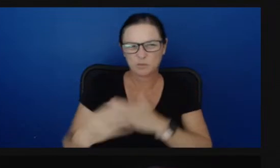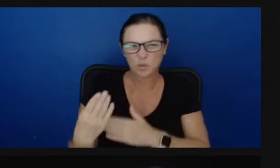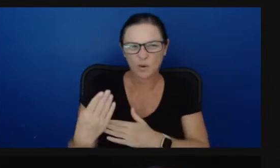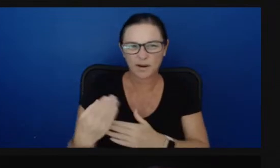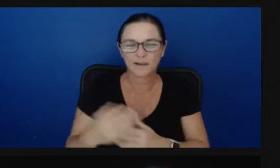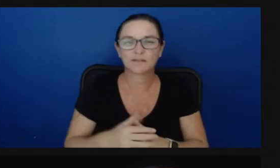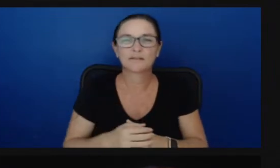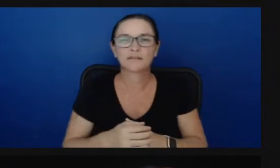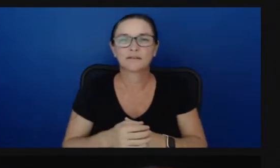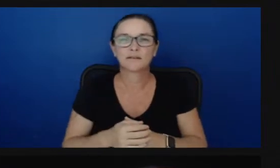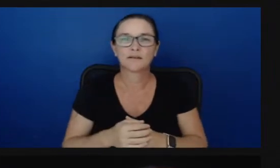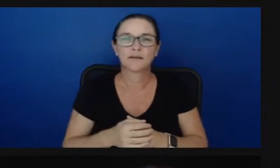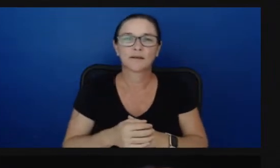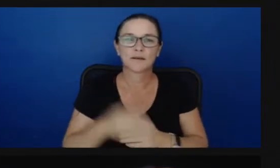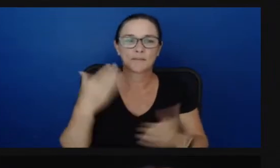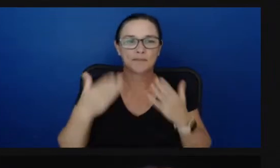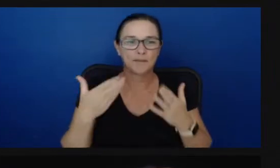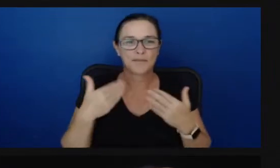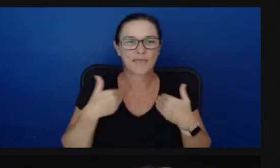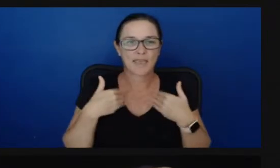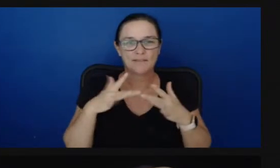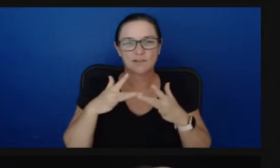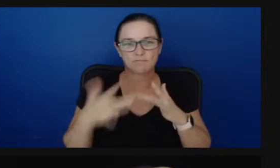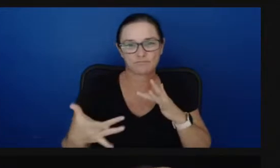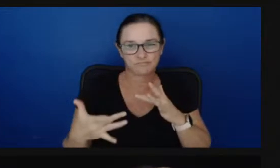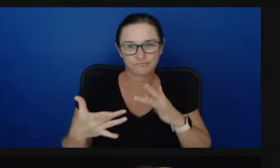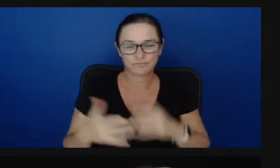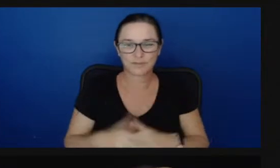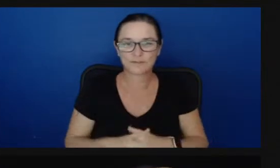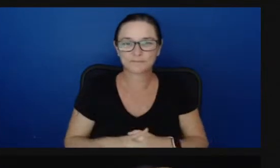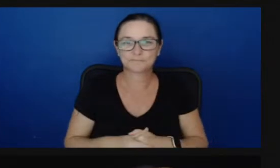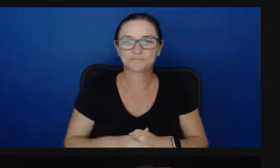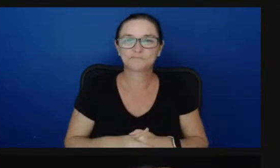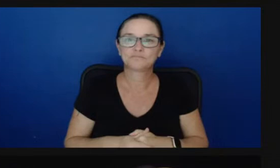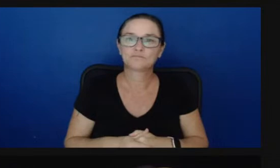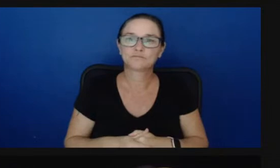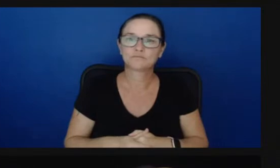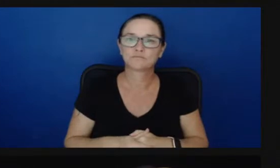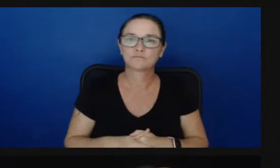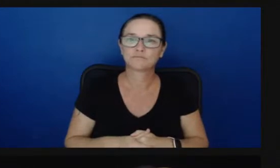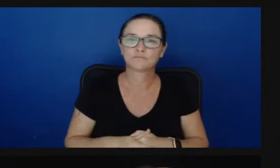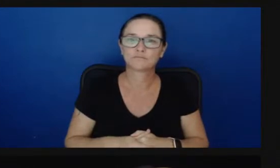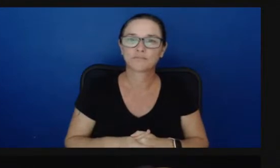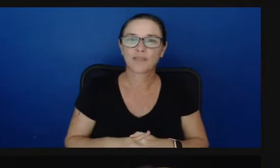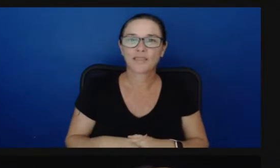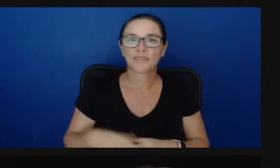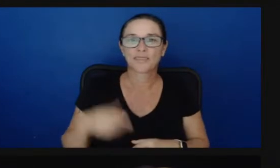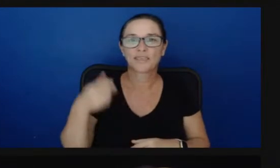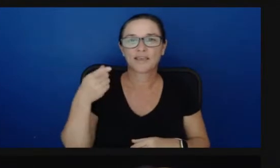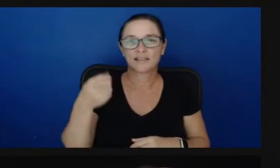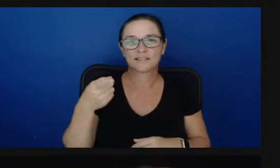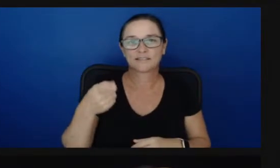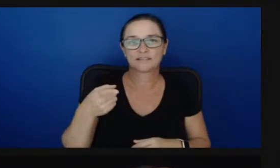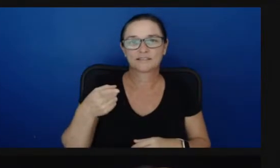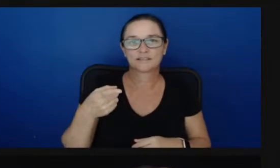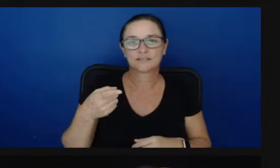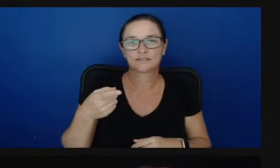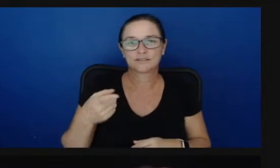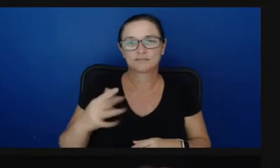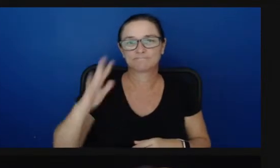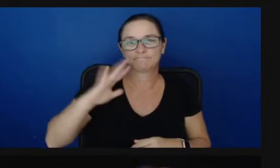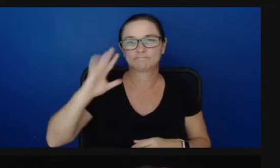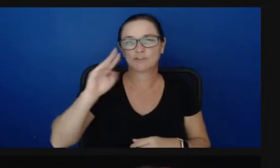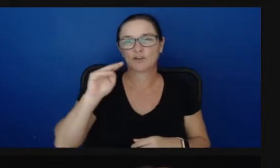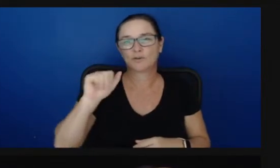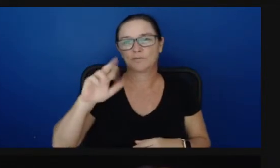some follow-up there. This doesn't look too broken. This one goes back to March.